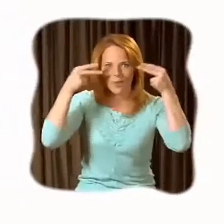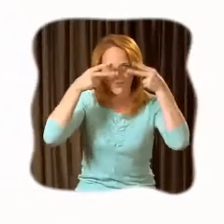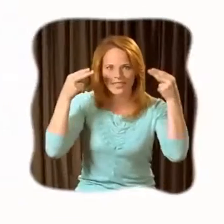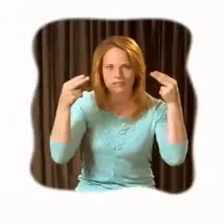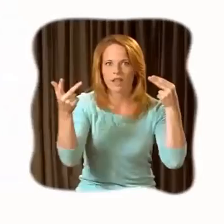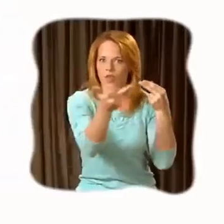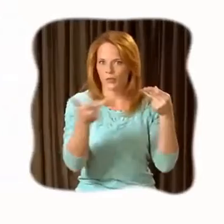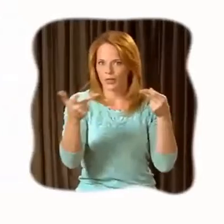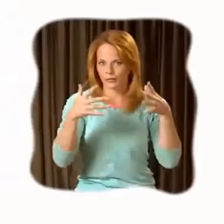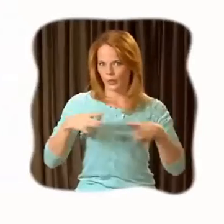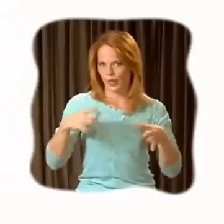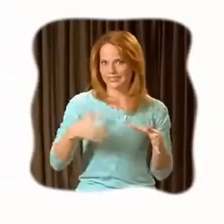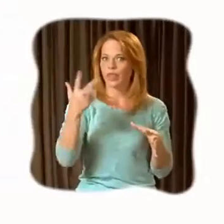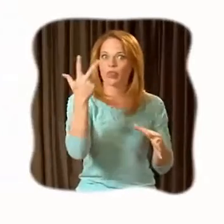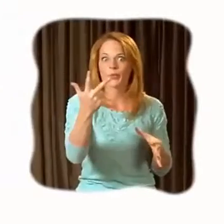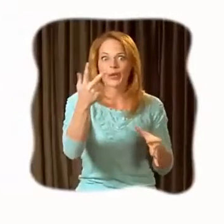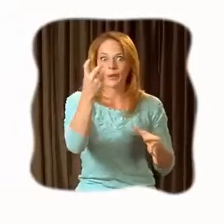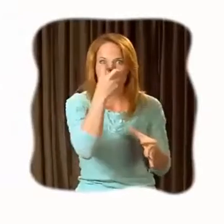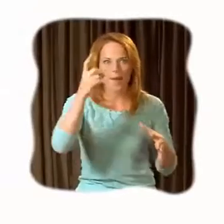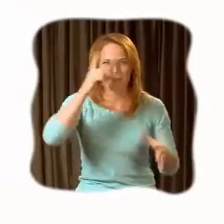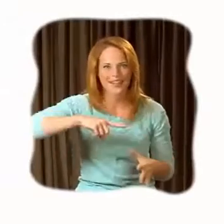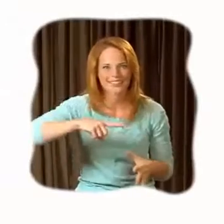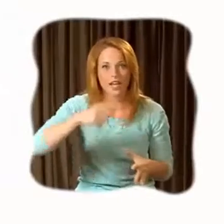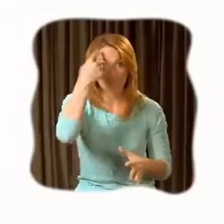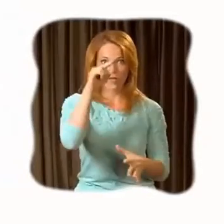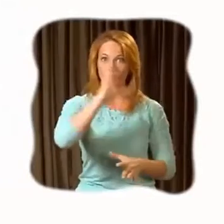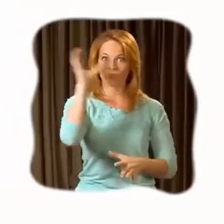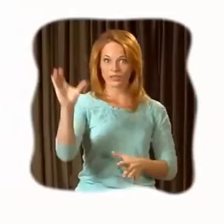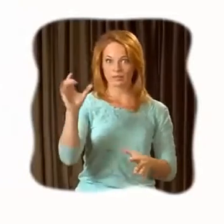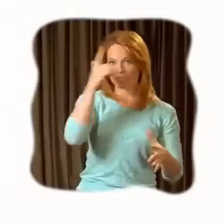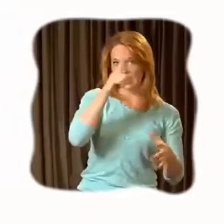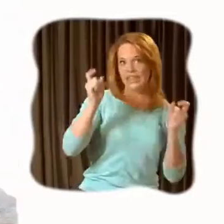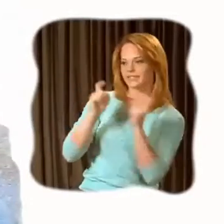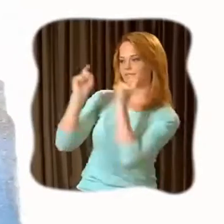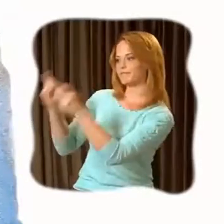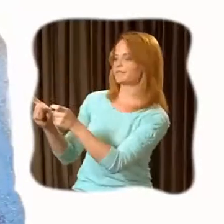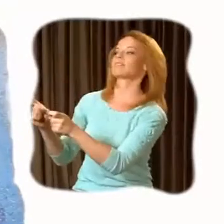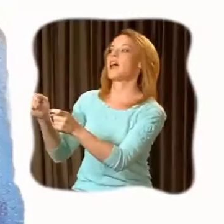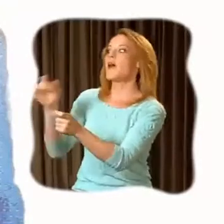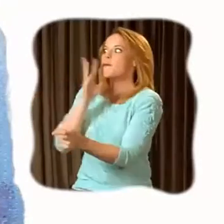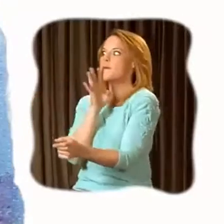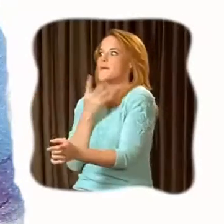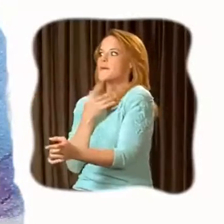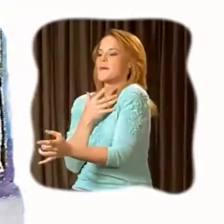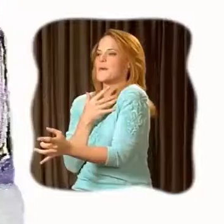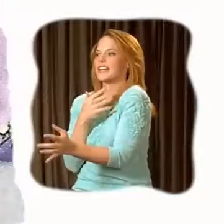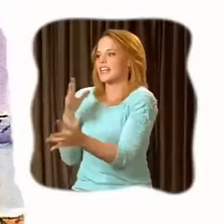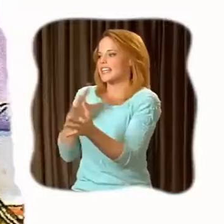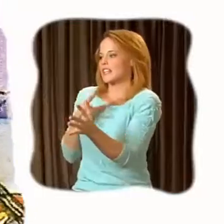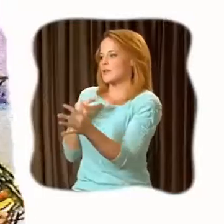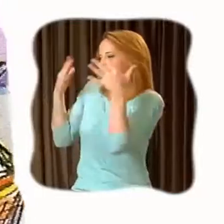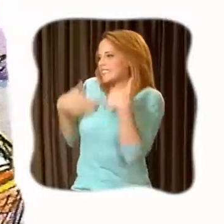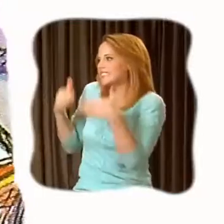For Halloween, they dressed as the three blind mice. For Christmas, Lily gave Chester and Wilson